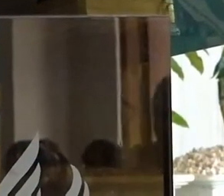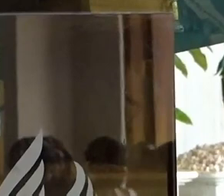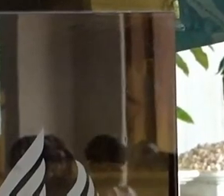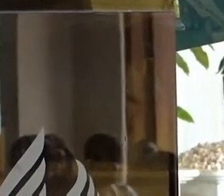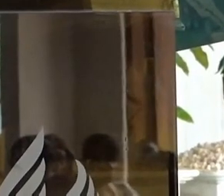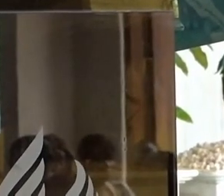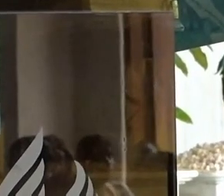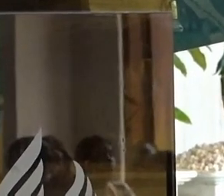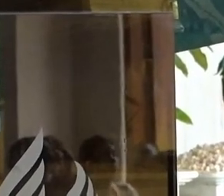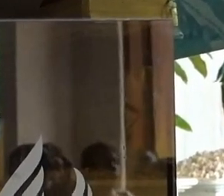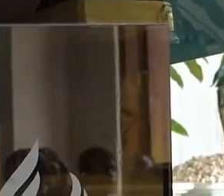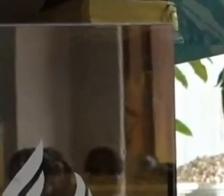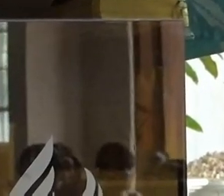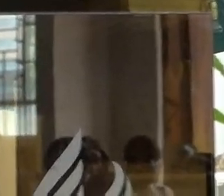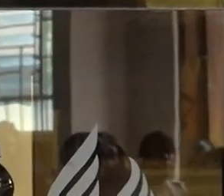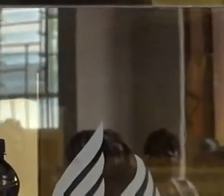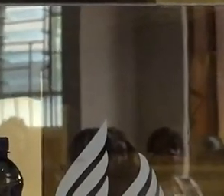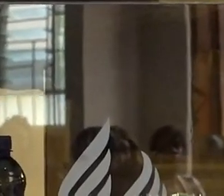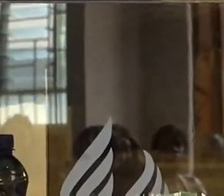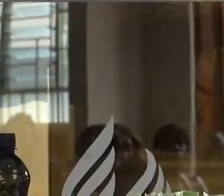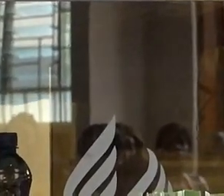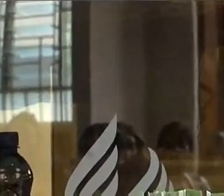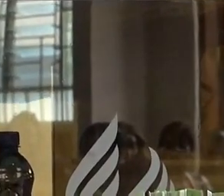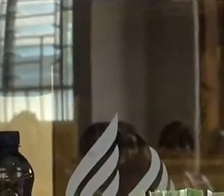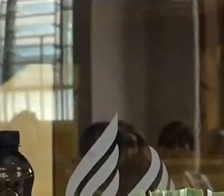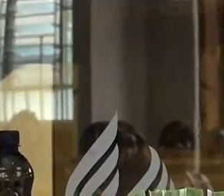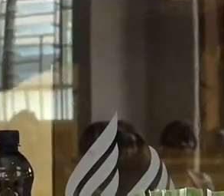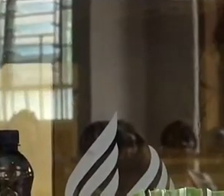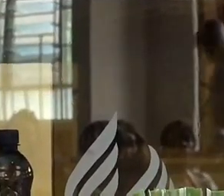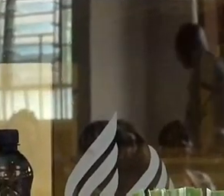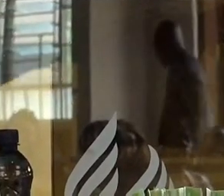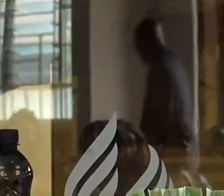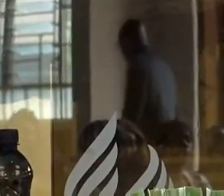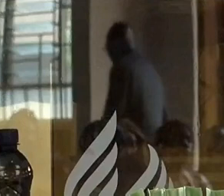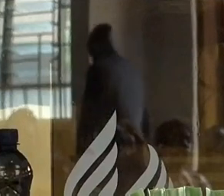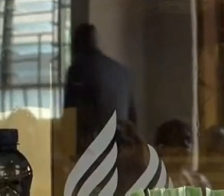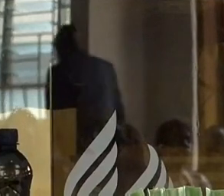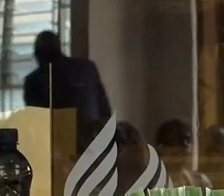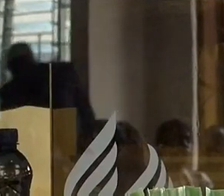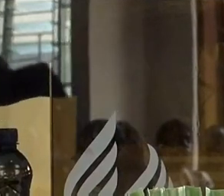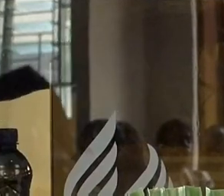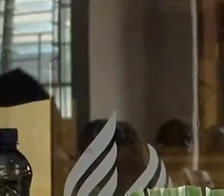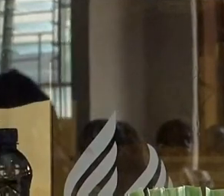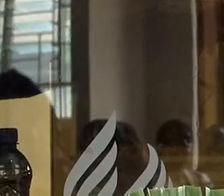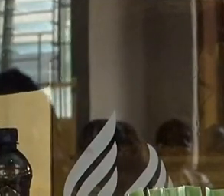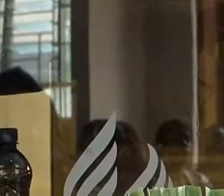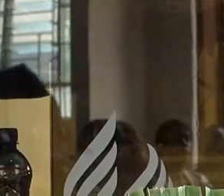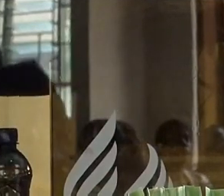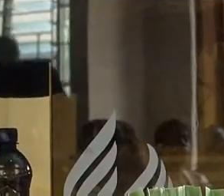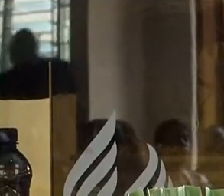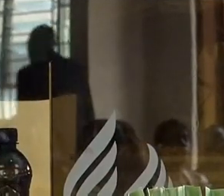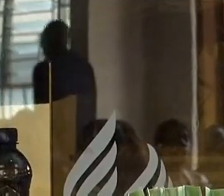church, and they have accumulated to 24 years. Can you imagine? 24 years. It's amazing.